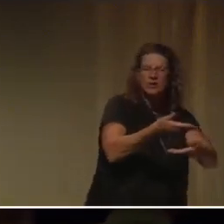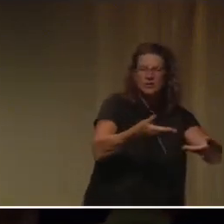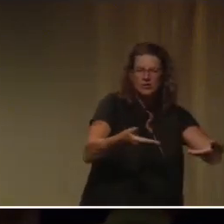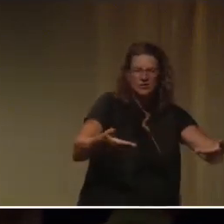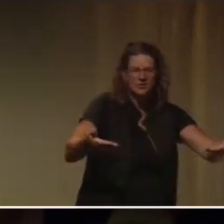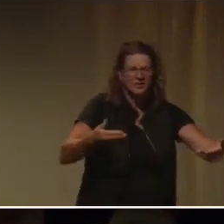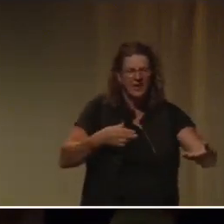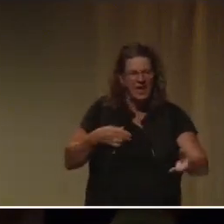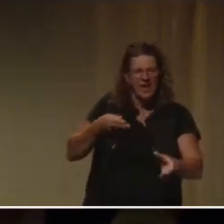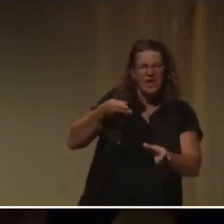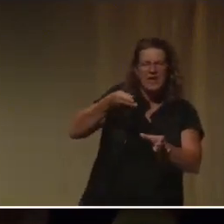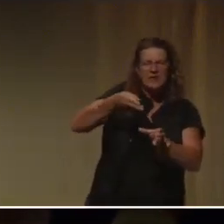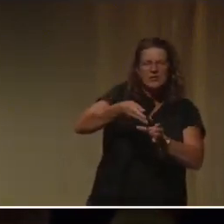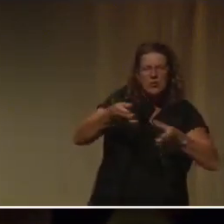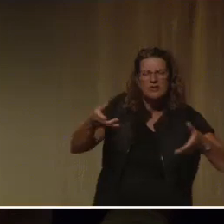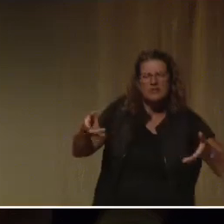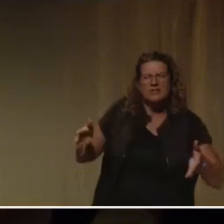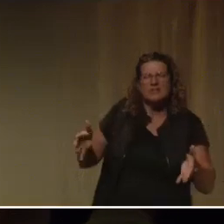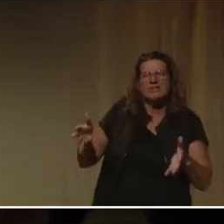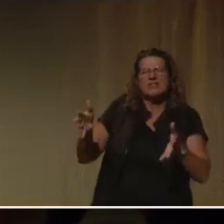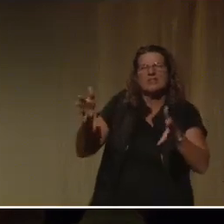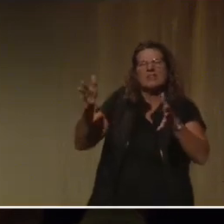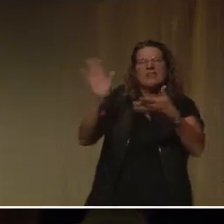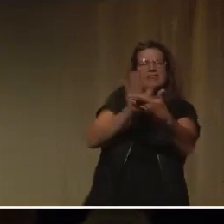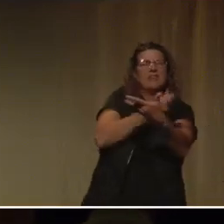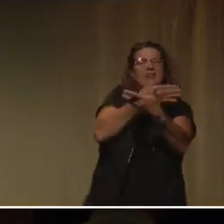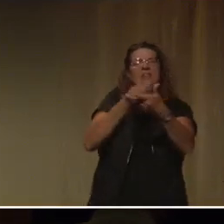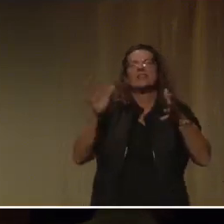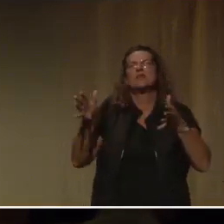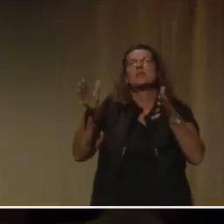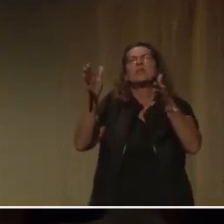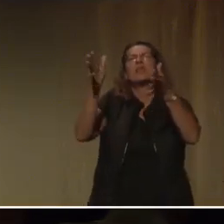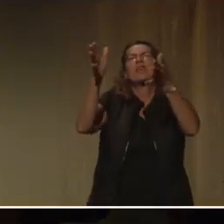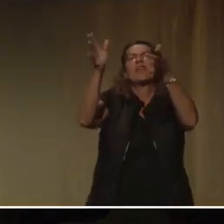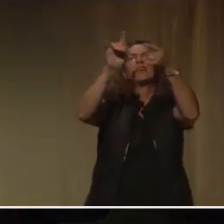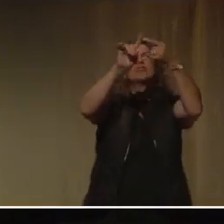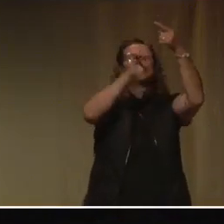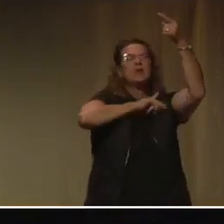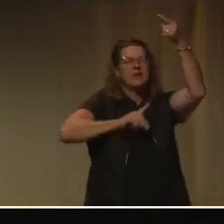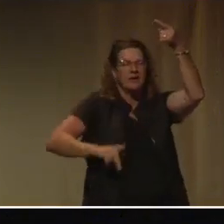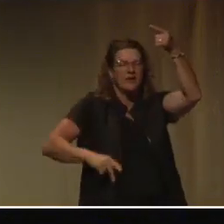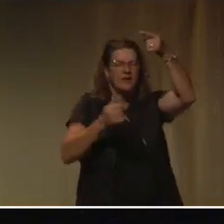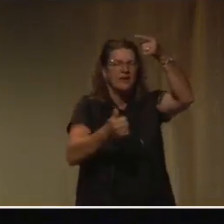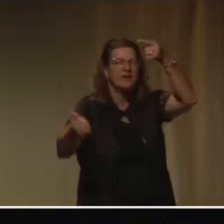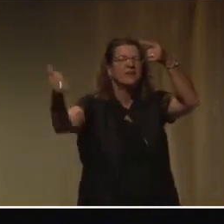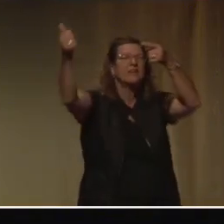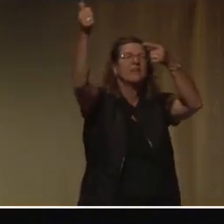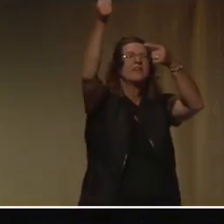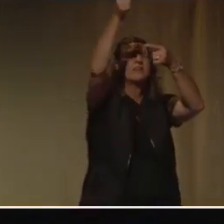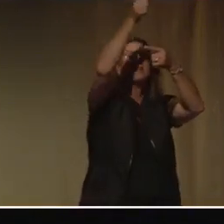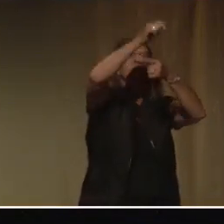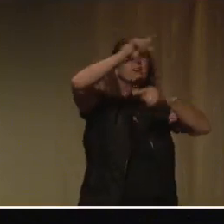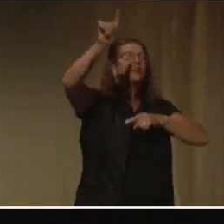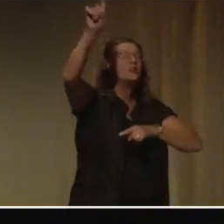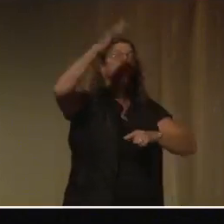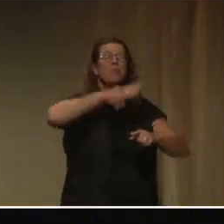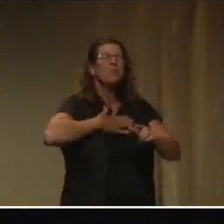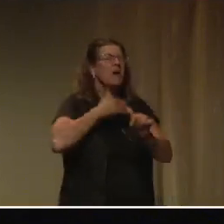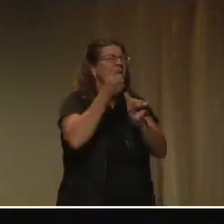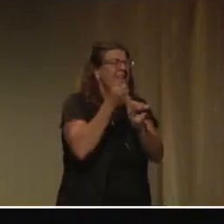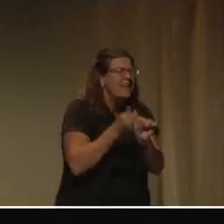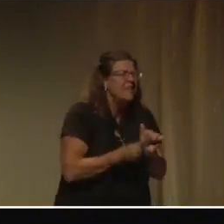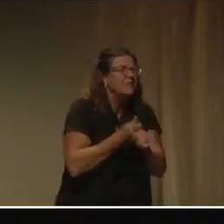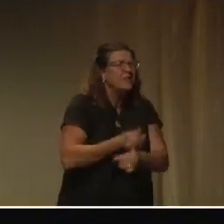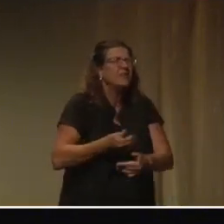creation I sing praise to the King of Kings. You are my